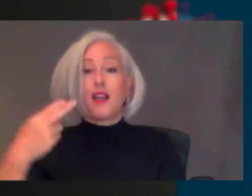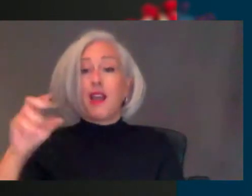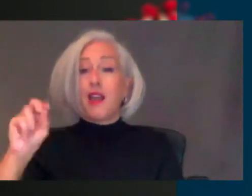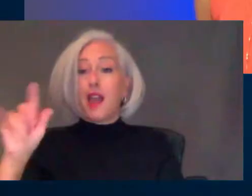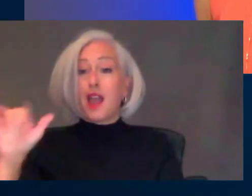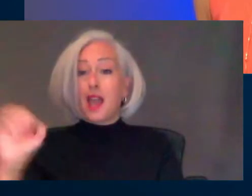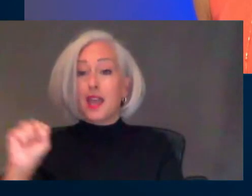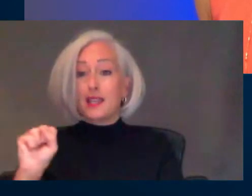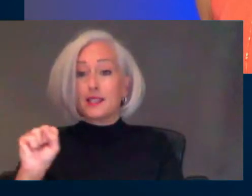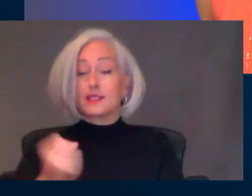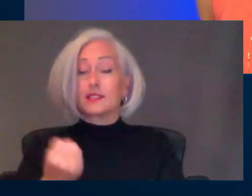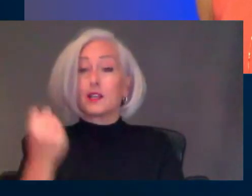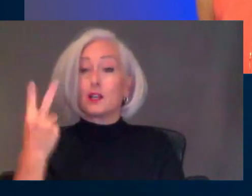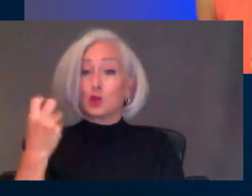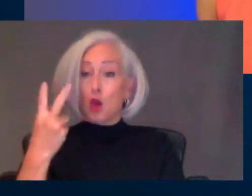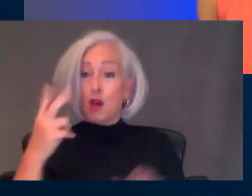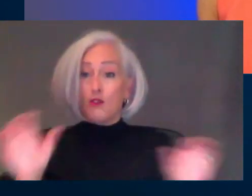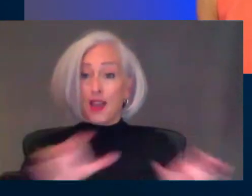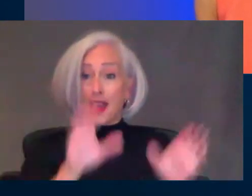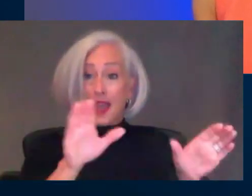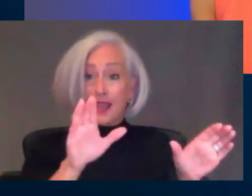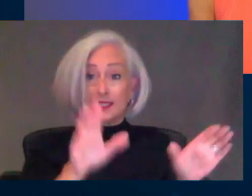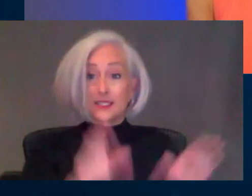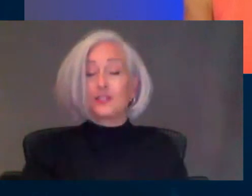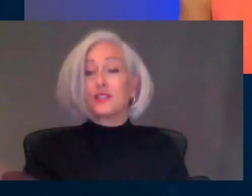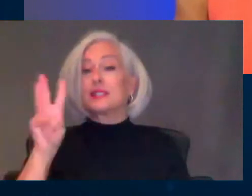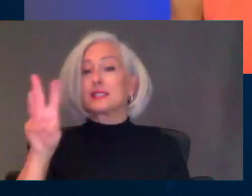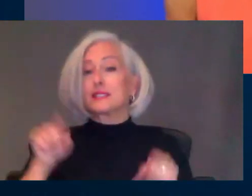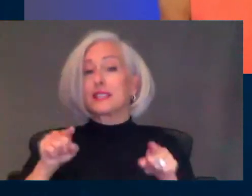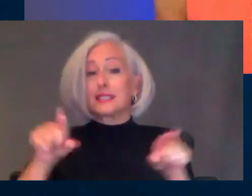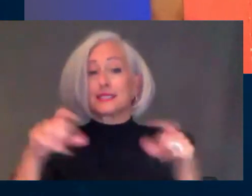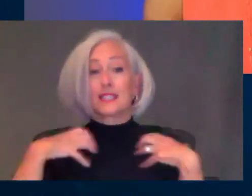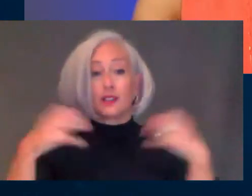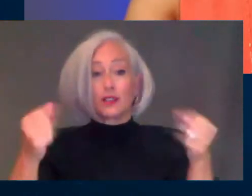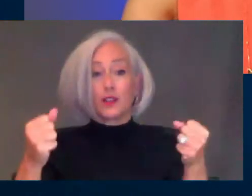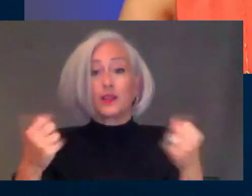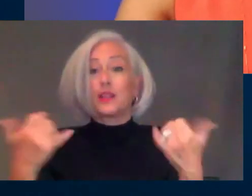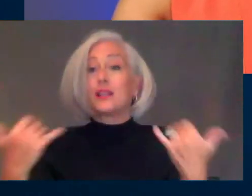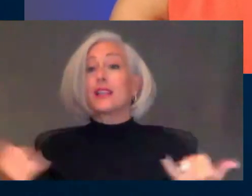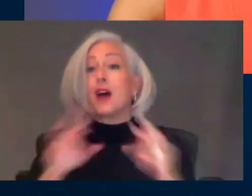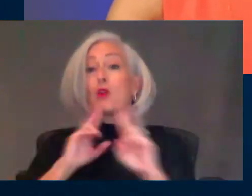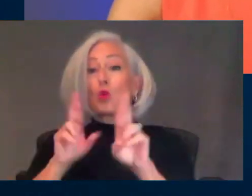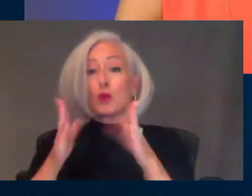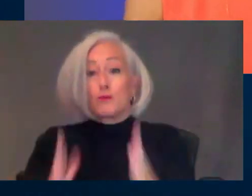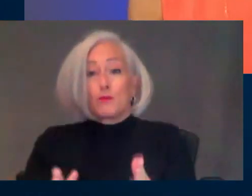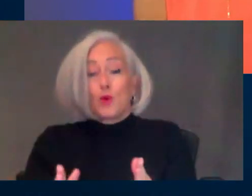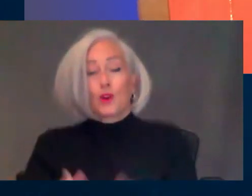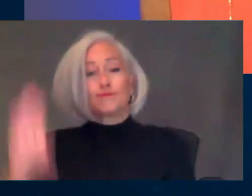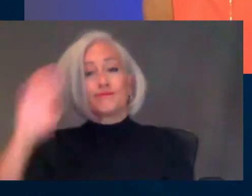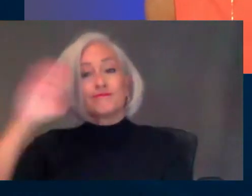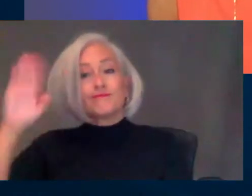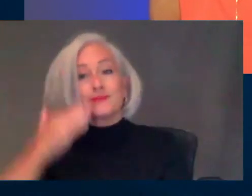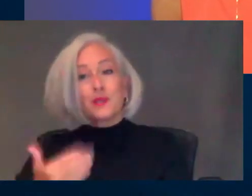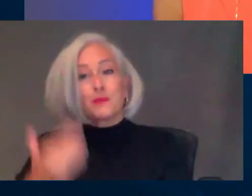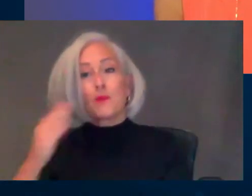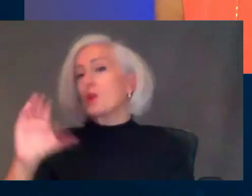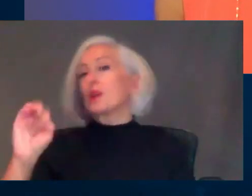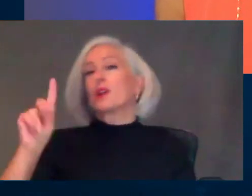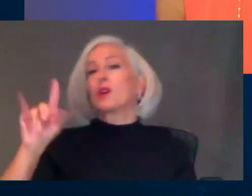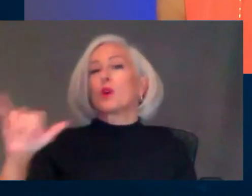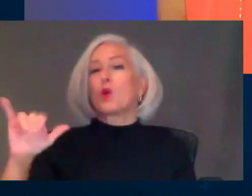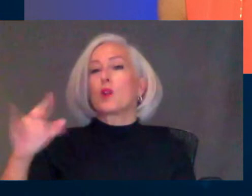for their vaccine for kids ages 5 to 11. And I'm curious what the doctors have to say about that. We talked a little bit about it yesterday,